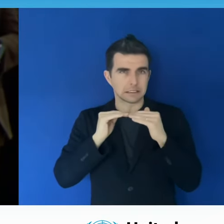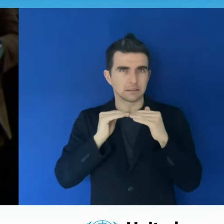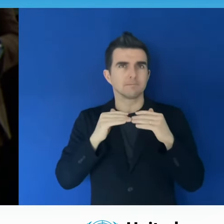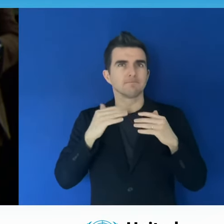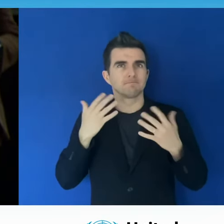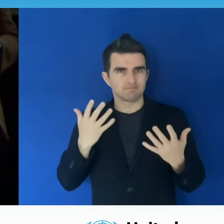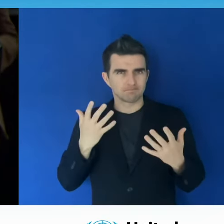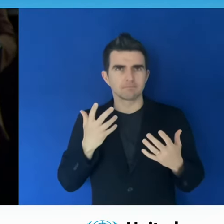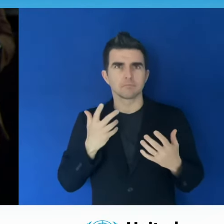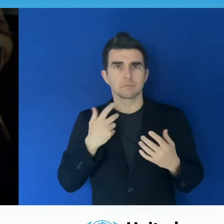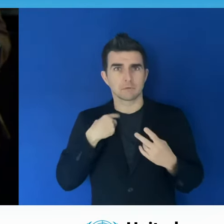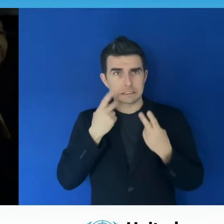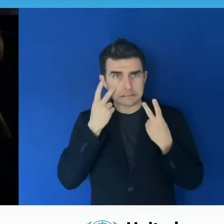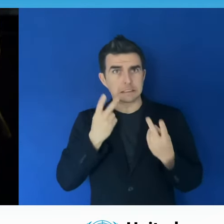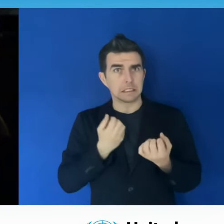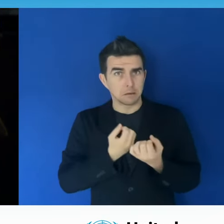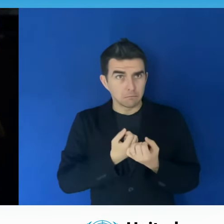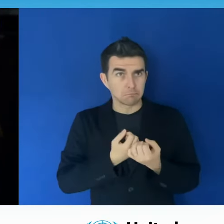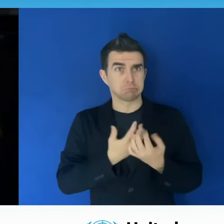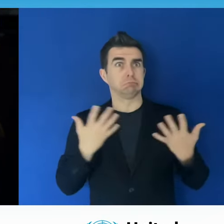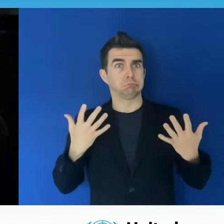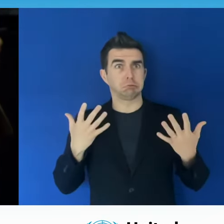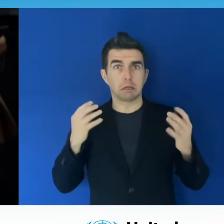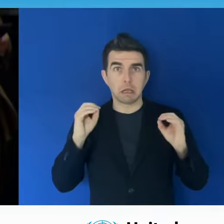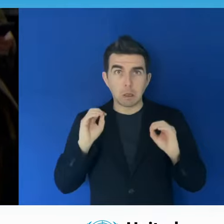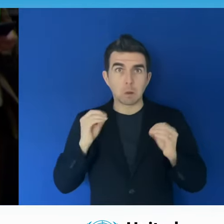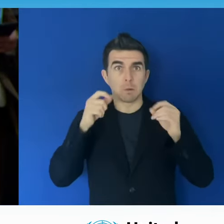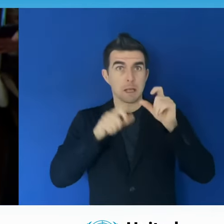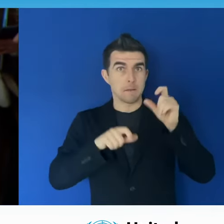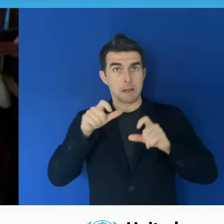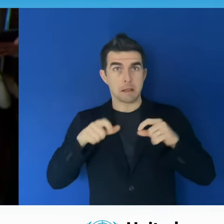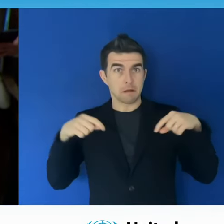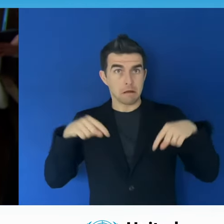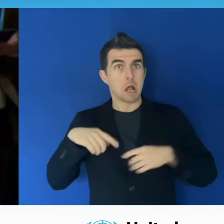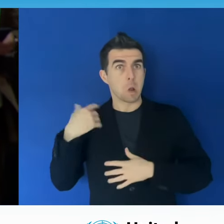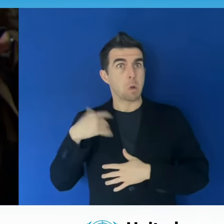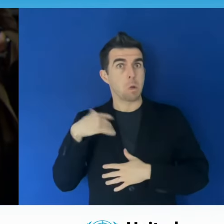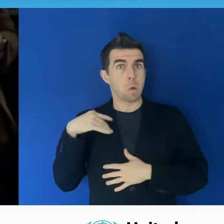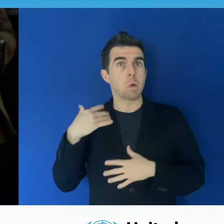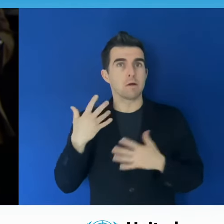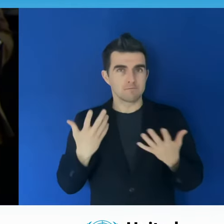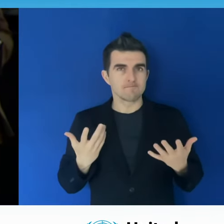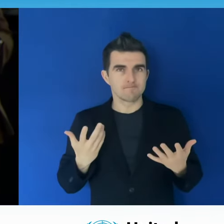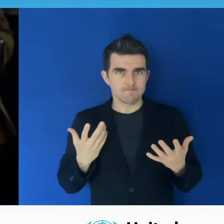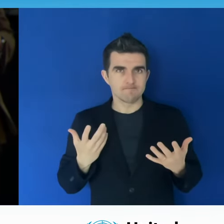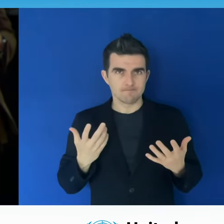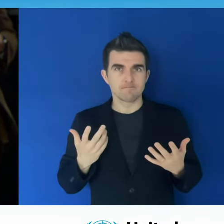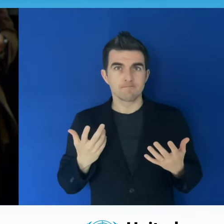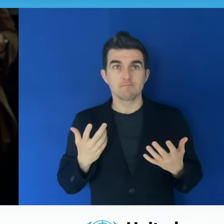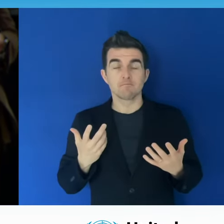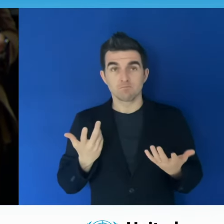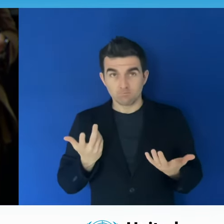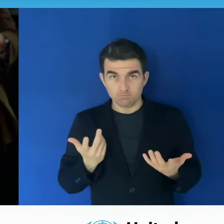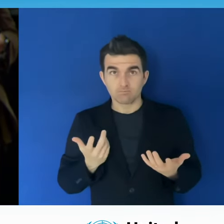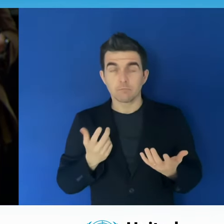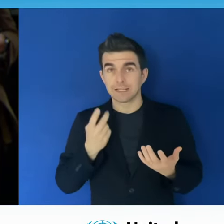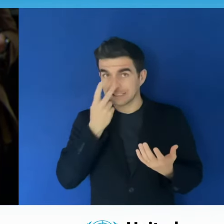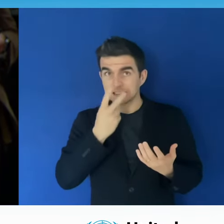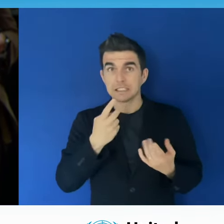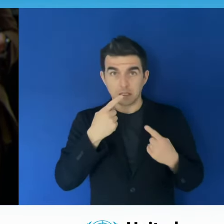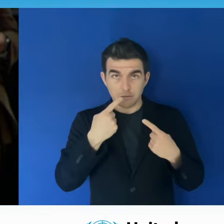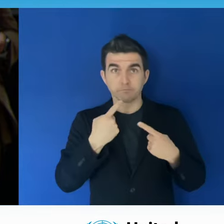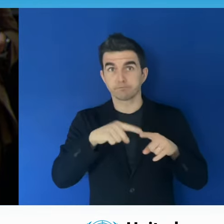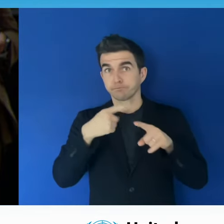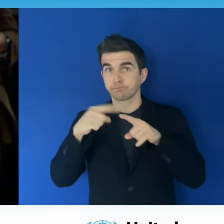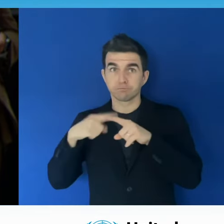see so many diverse faces, culturally, in terms of gender. So Umaima, I wanted to save this question for